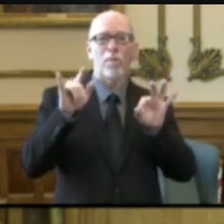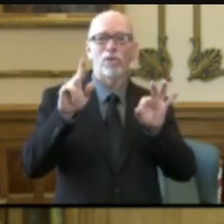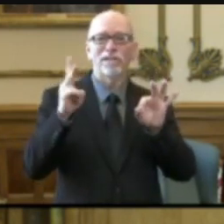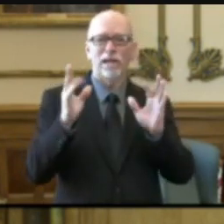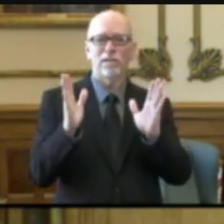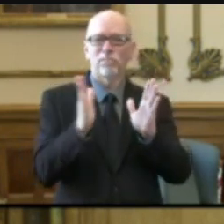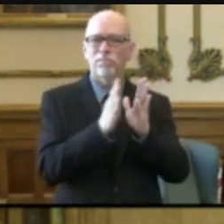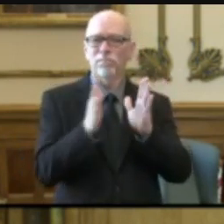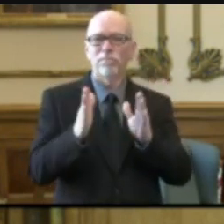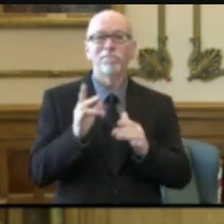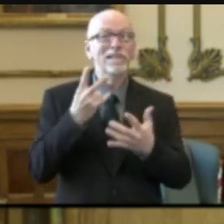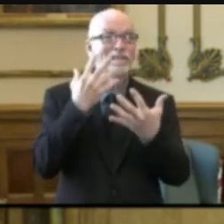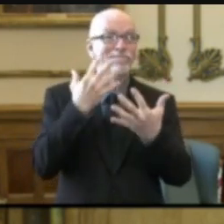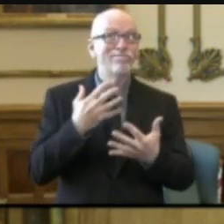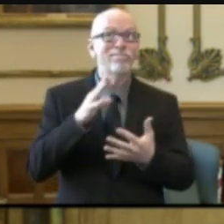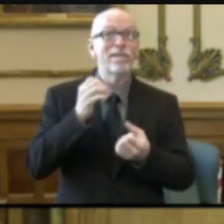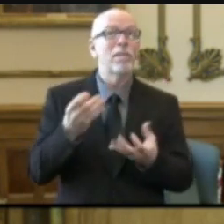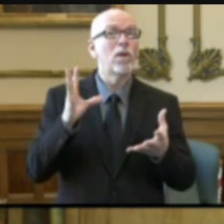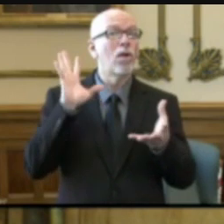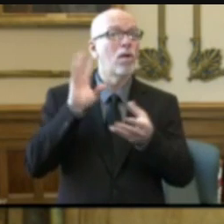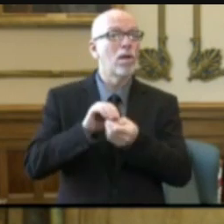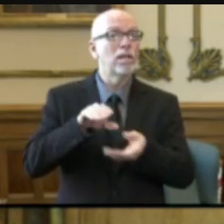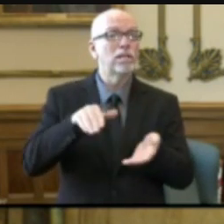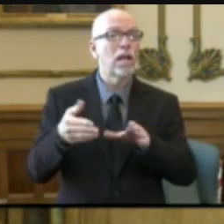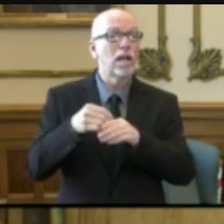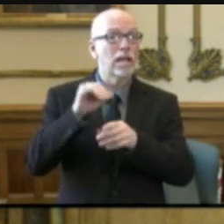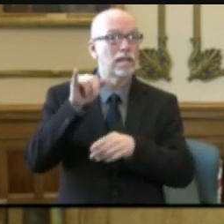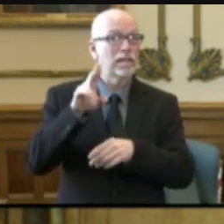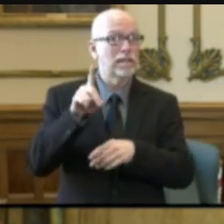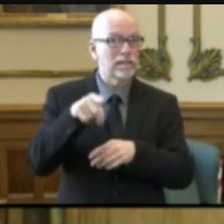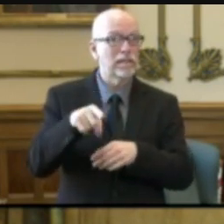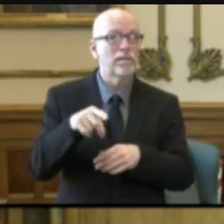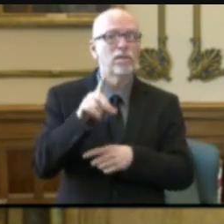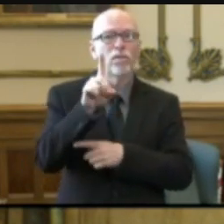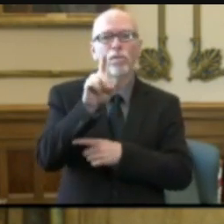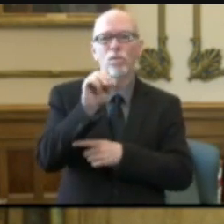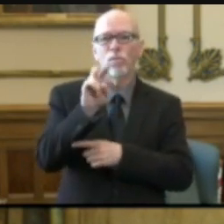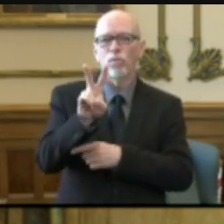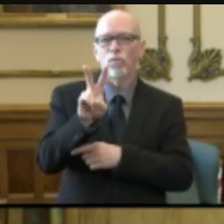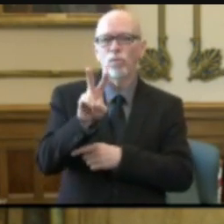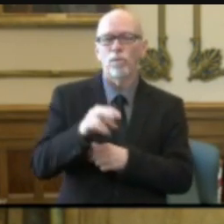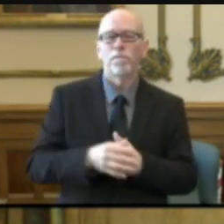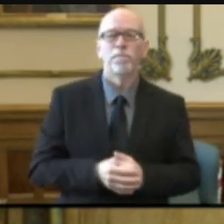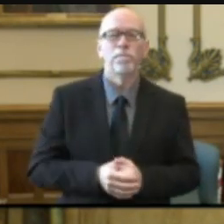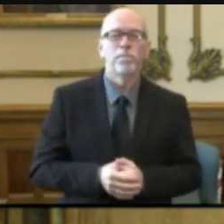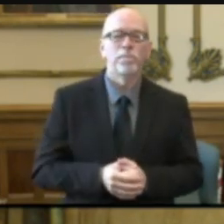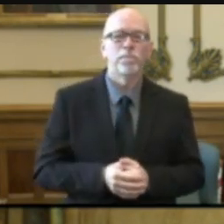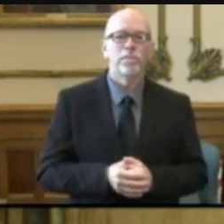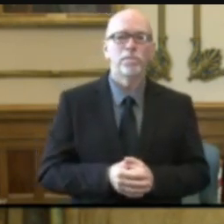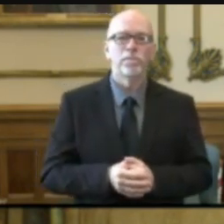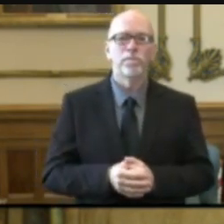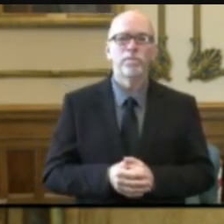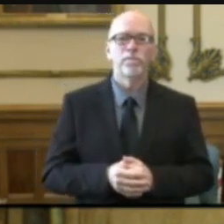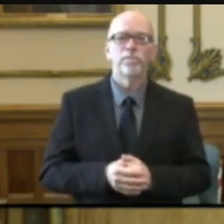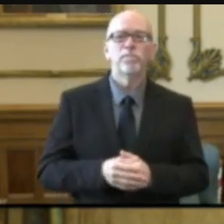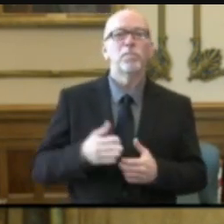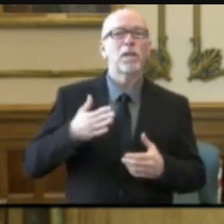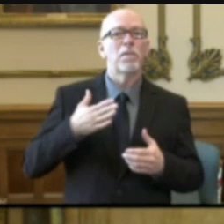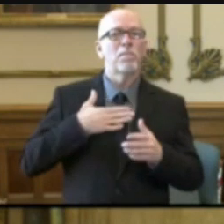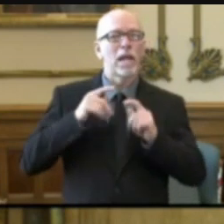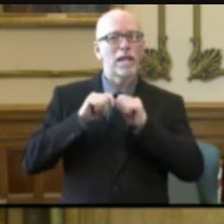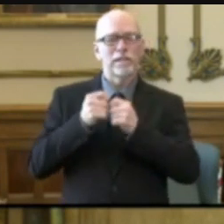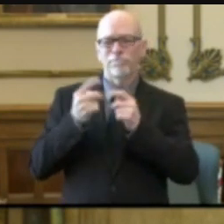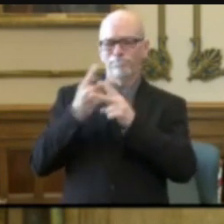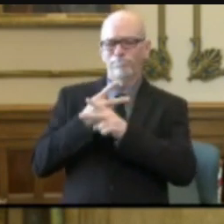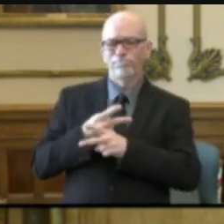This sadly brings the total number of lives lost in Indiana to this pandemic to 102. I had my team calculate